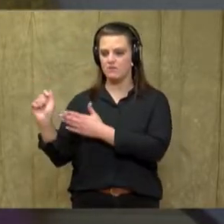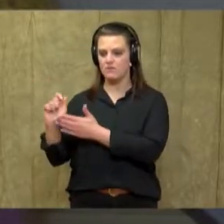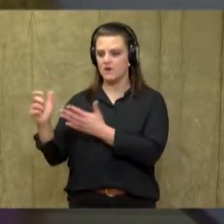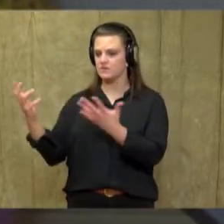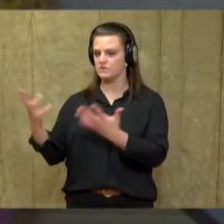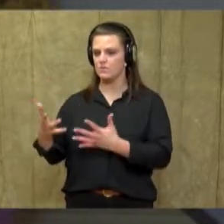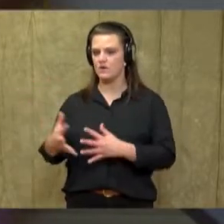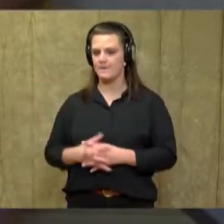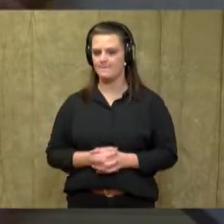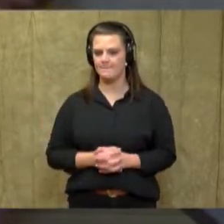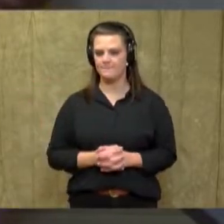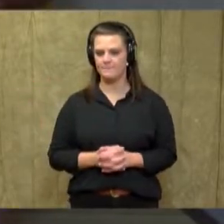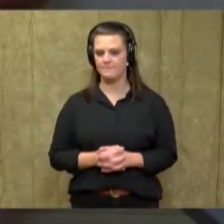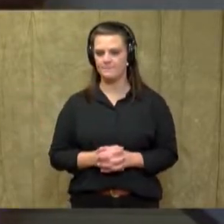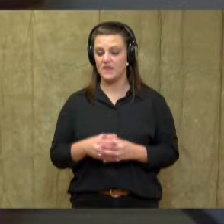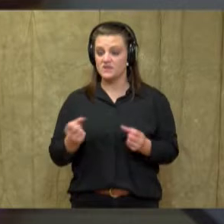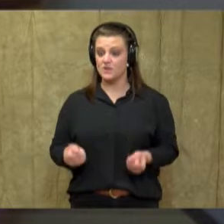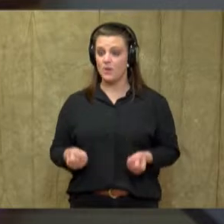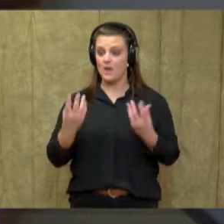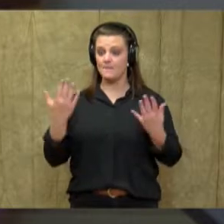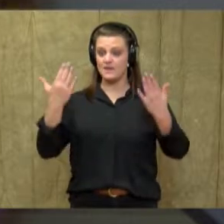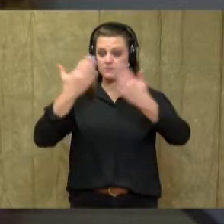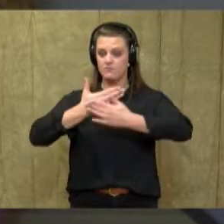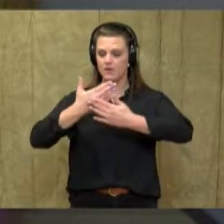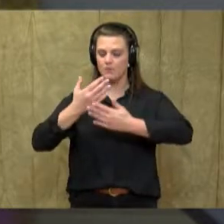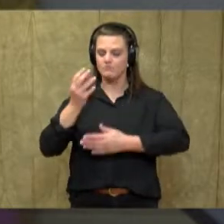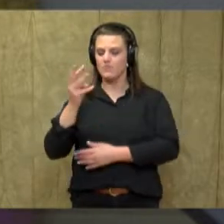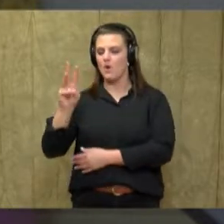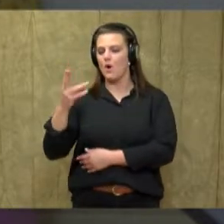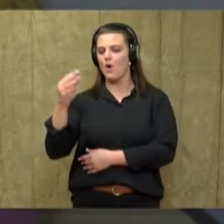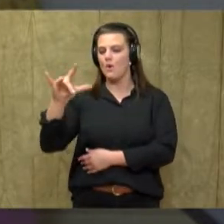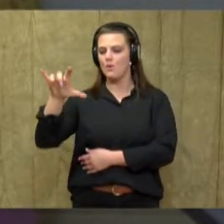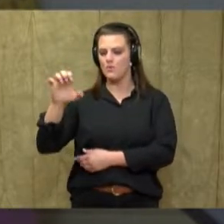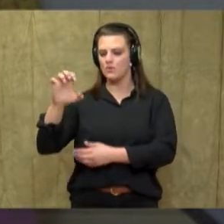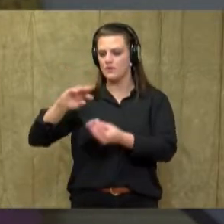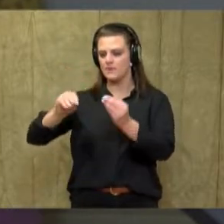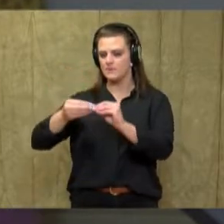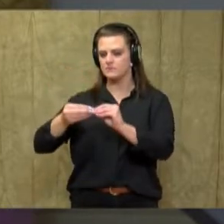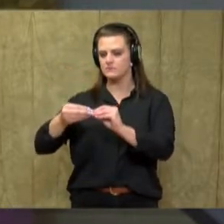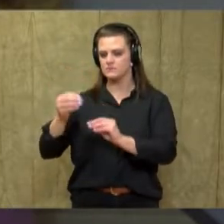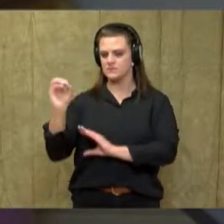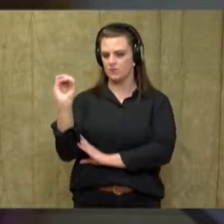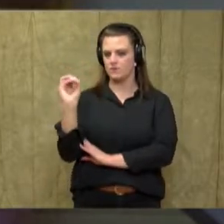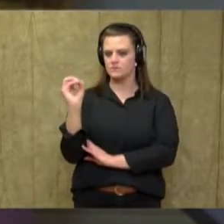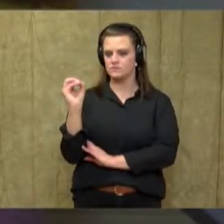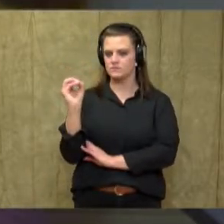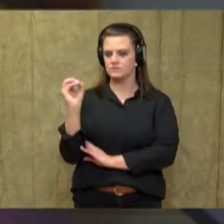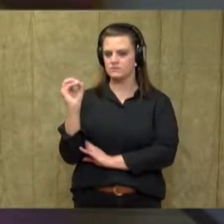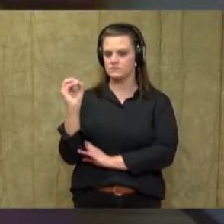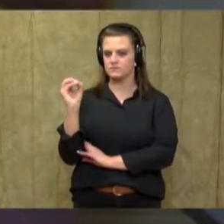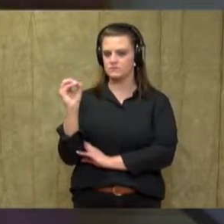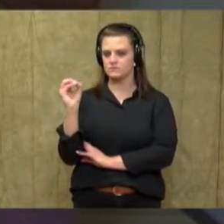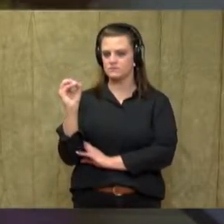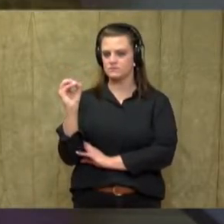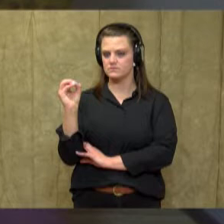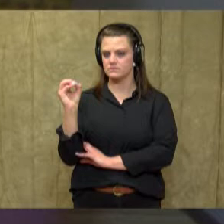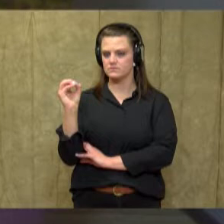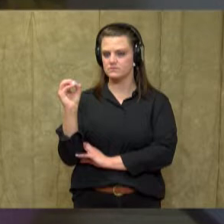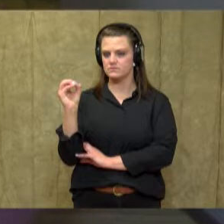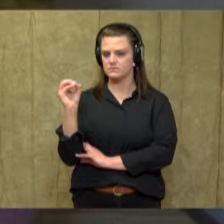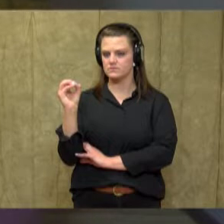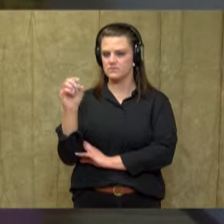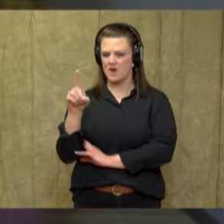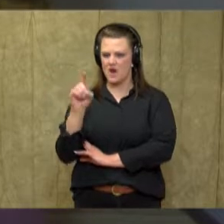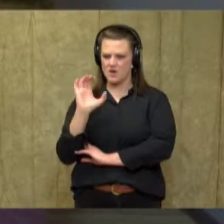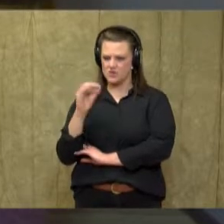to, again, how many holes do I have? 0, right? So I'll write a 0 in my decimal point. How